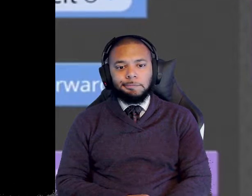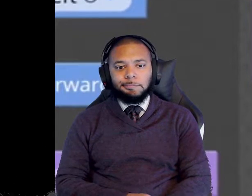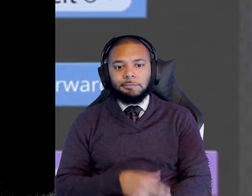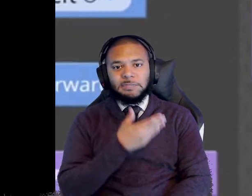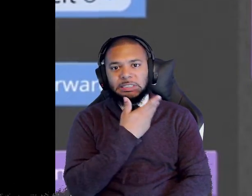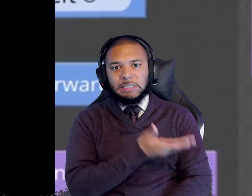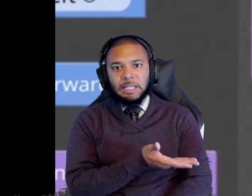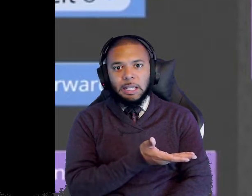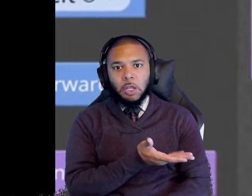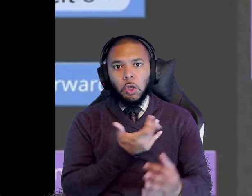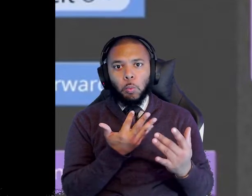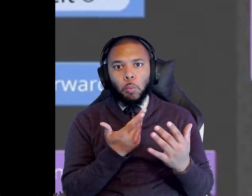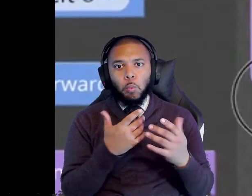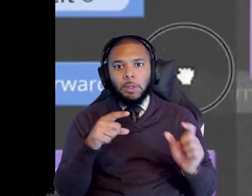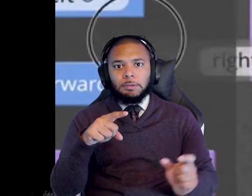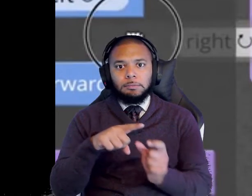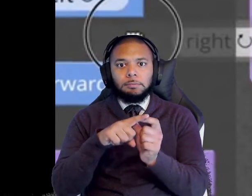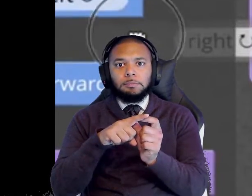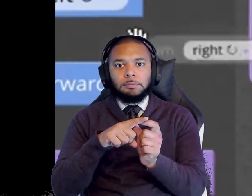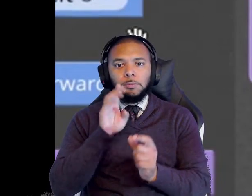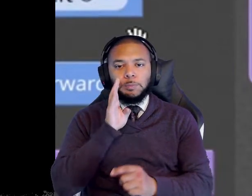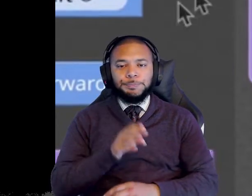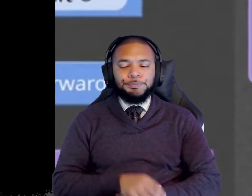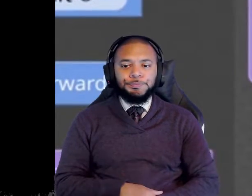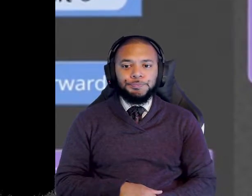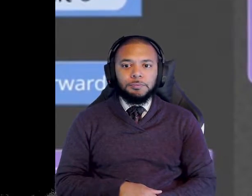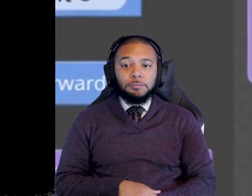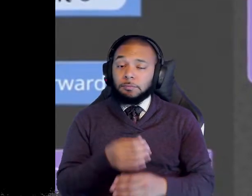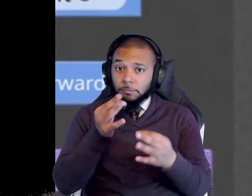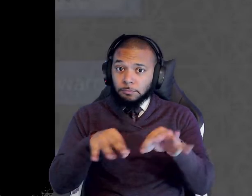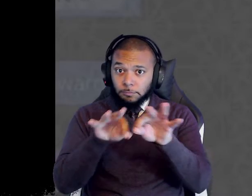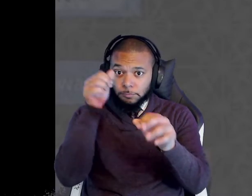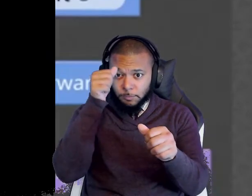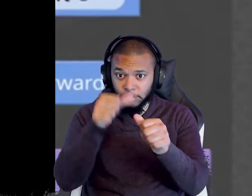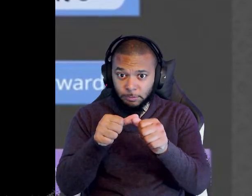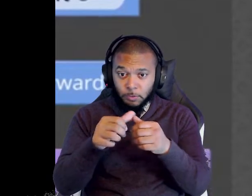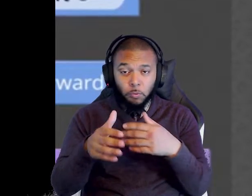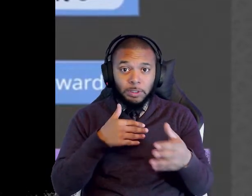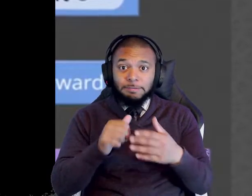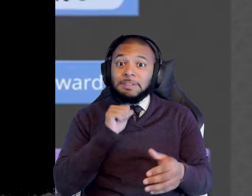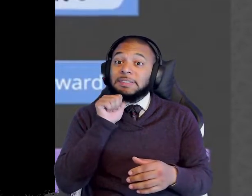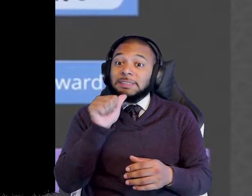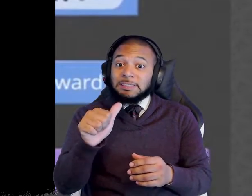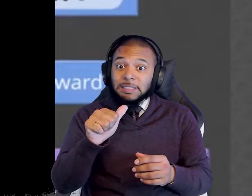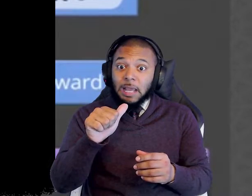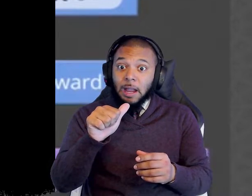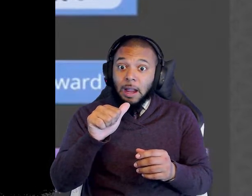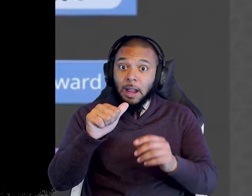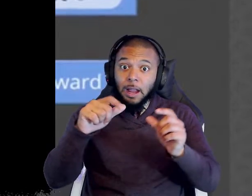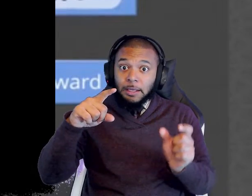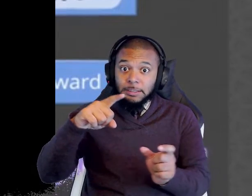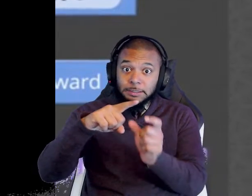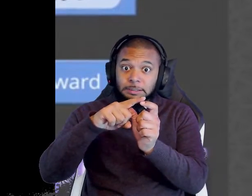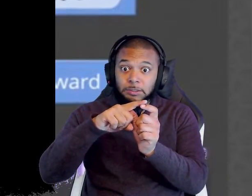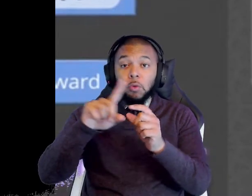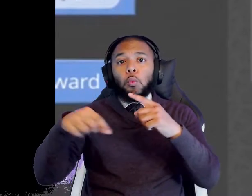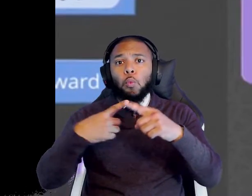connect it. So that's an important thing to remember. Anything that's not connected to when run grays out.